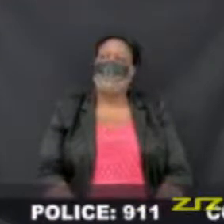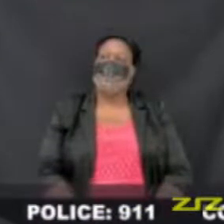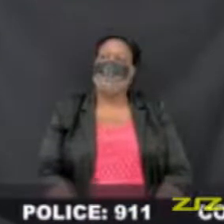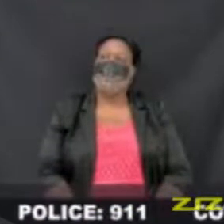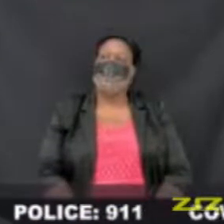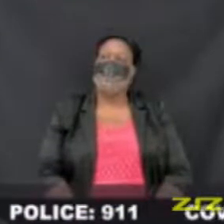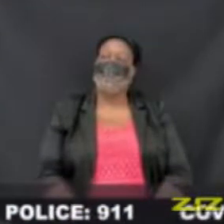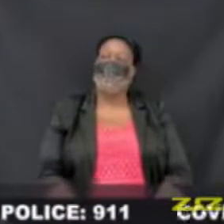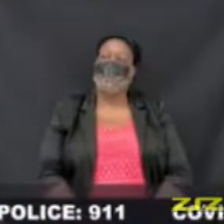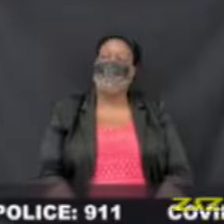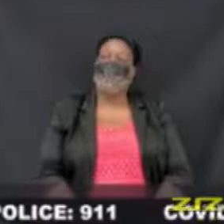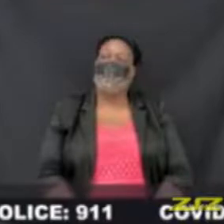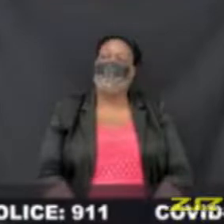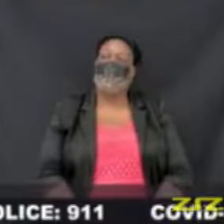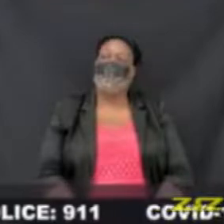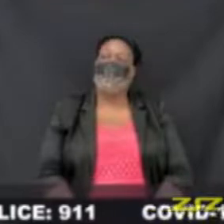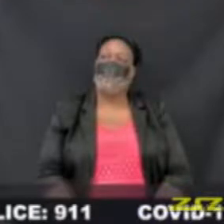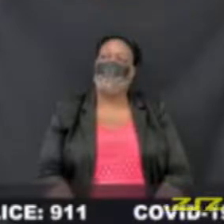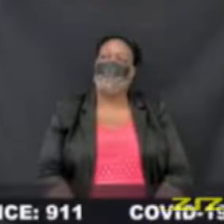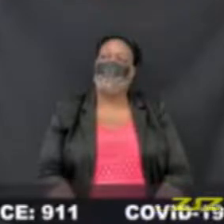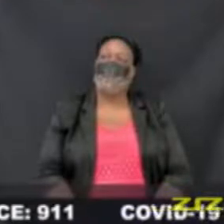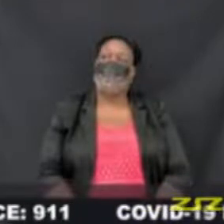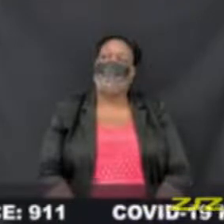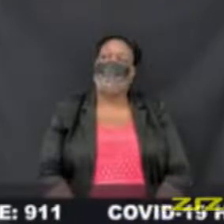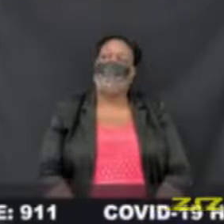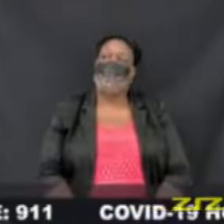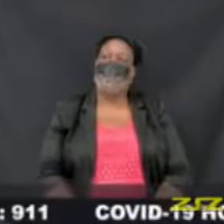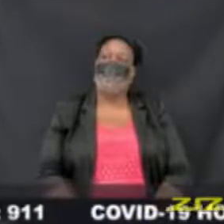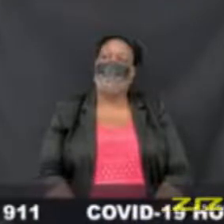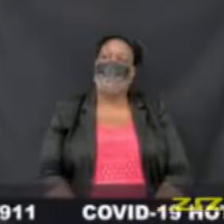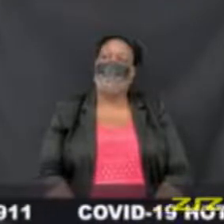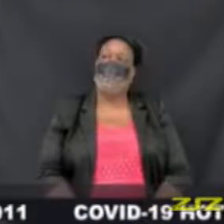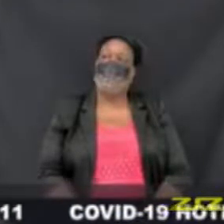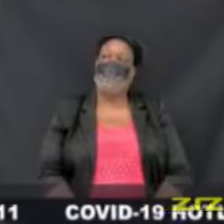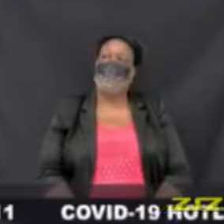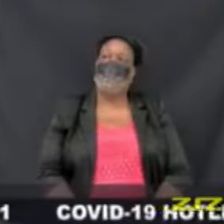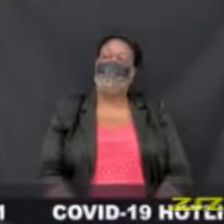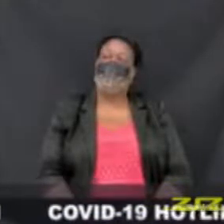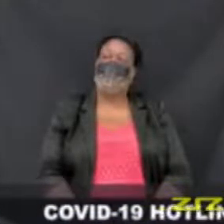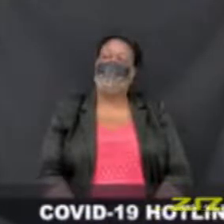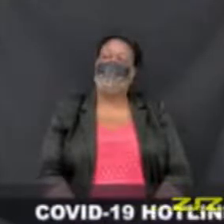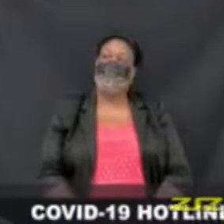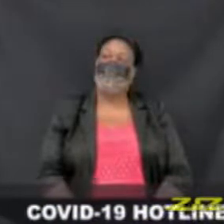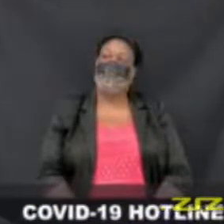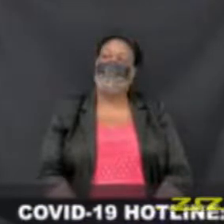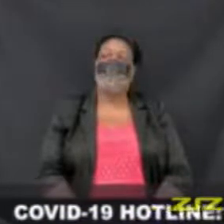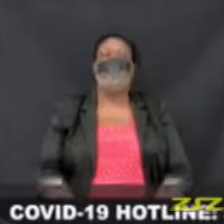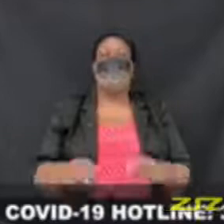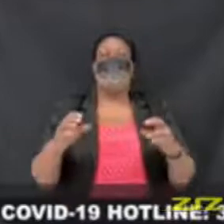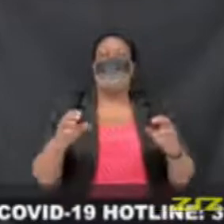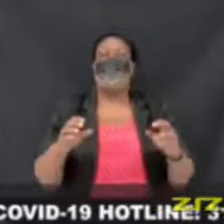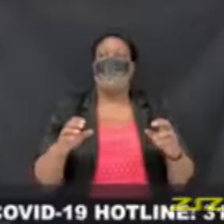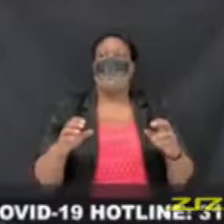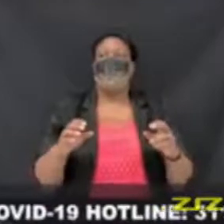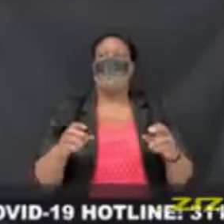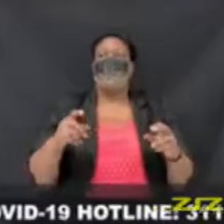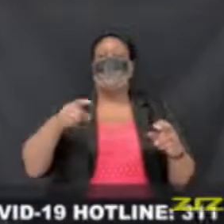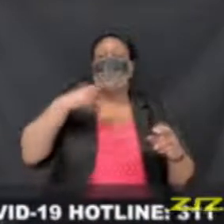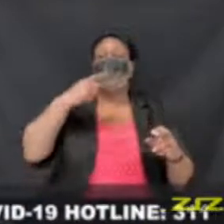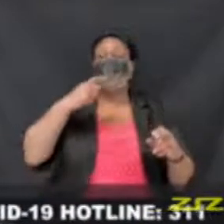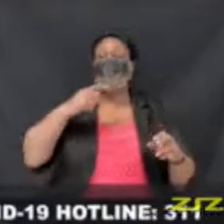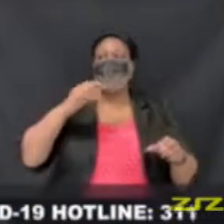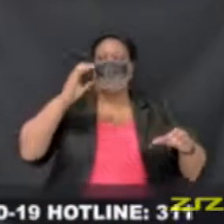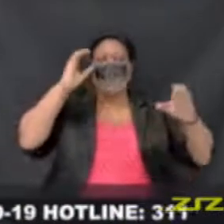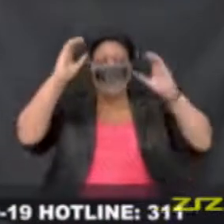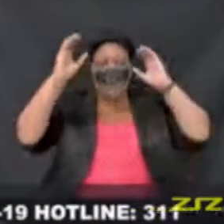approved. Will the shows be virtual, as you mentioned during your presentation, that we can't let our guards down during the upcoming